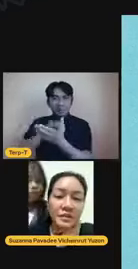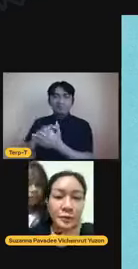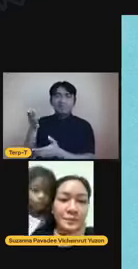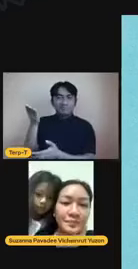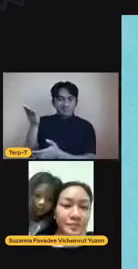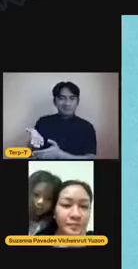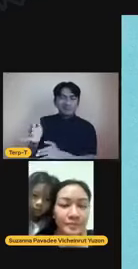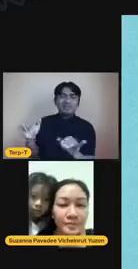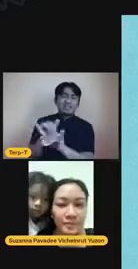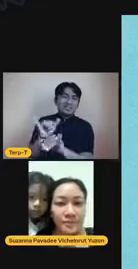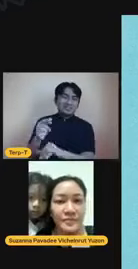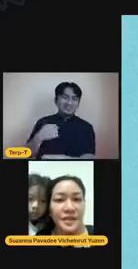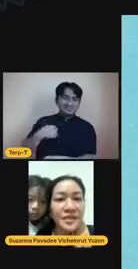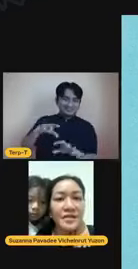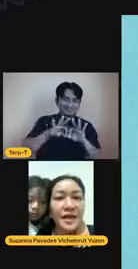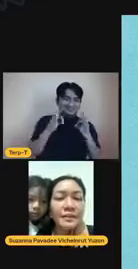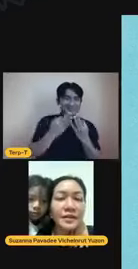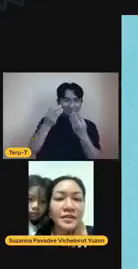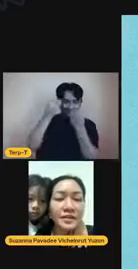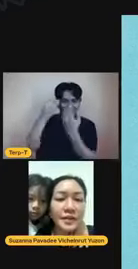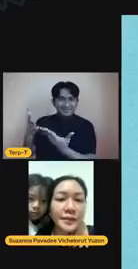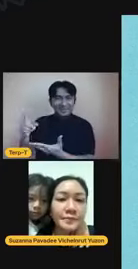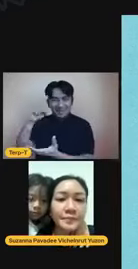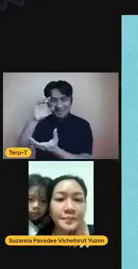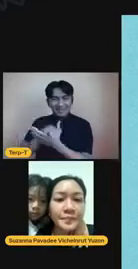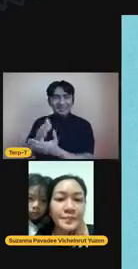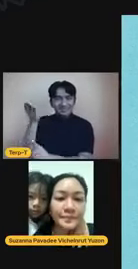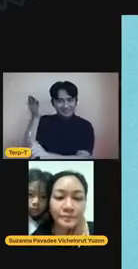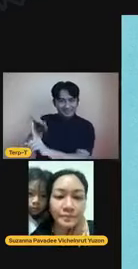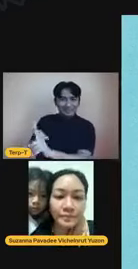in her too. Next slide, please.